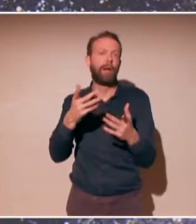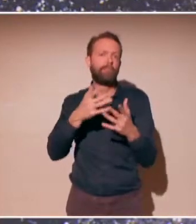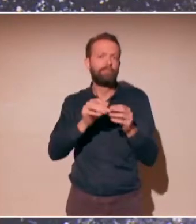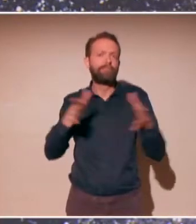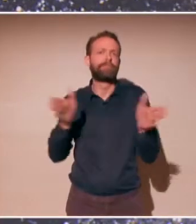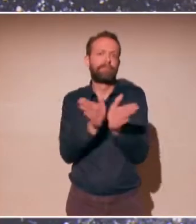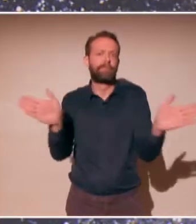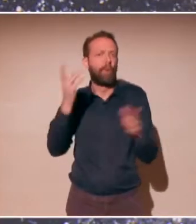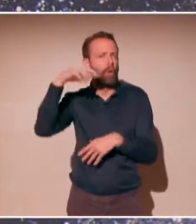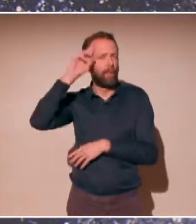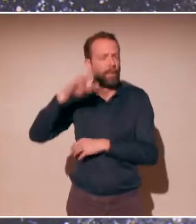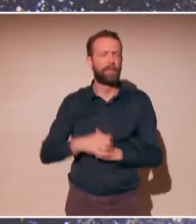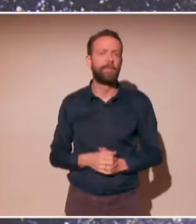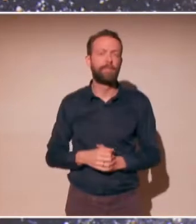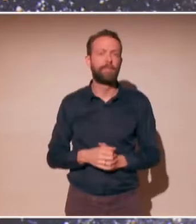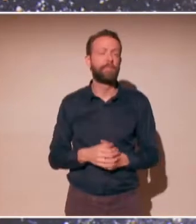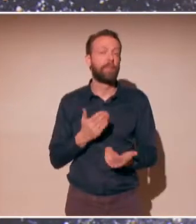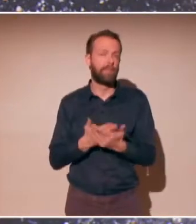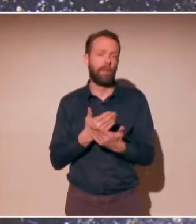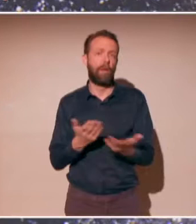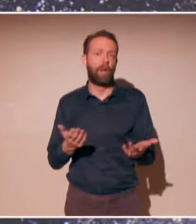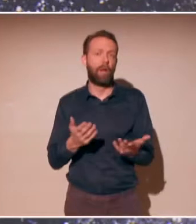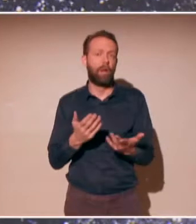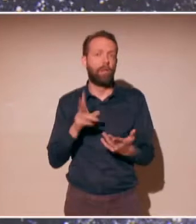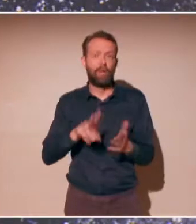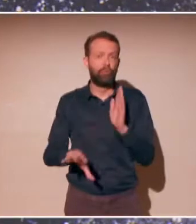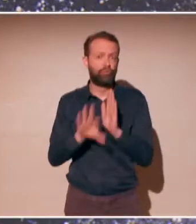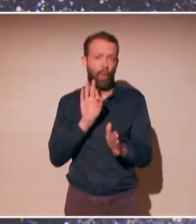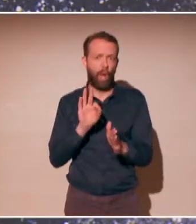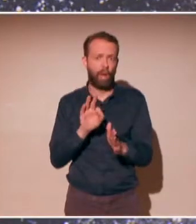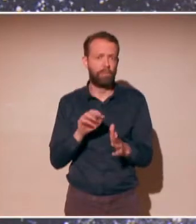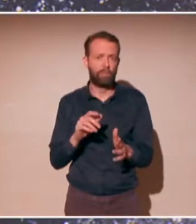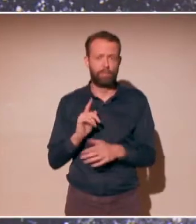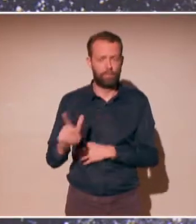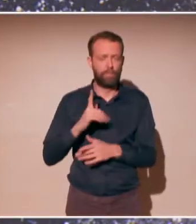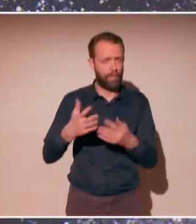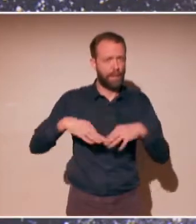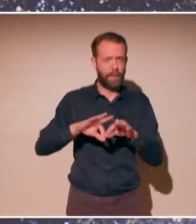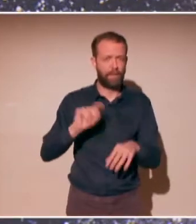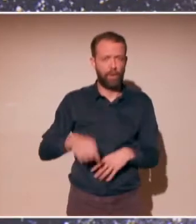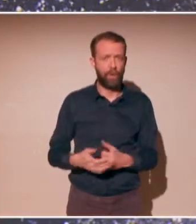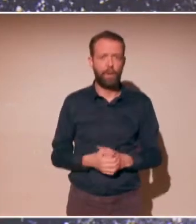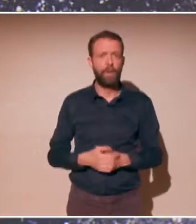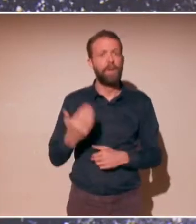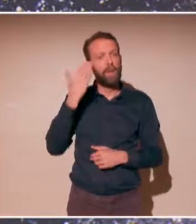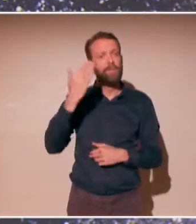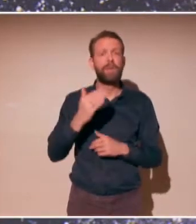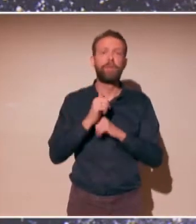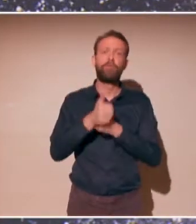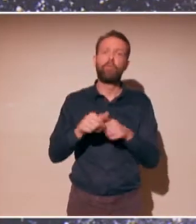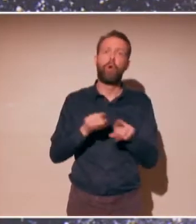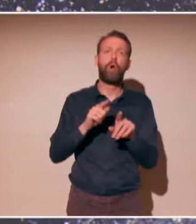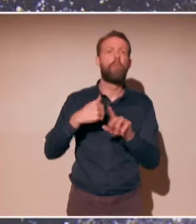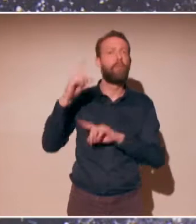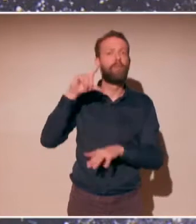but ultimately this will have to be a Franco-German and then a European action plan. The future is really